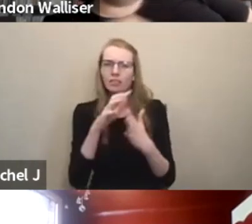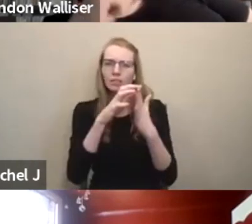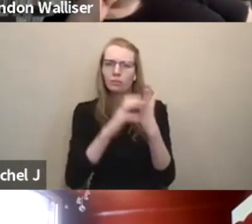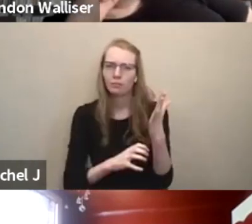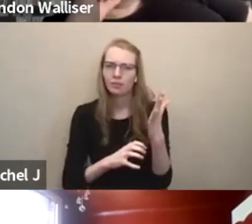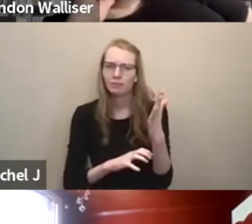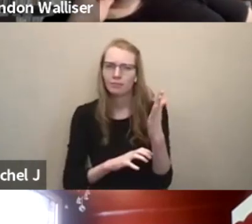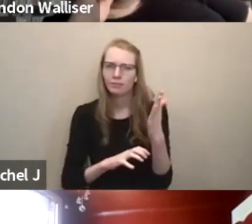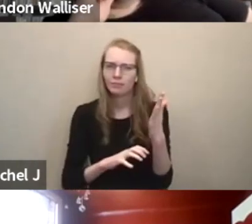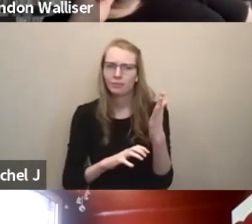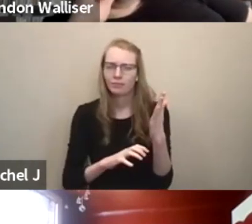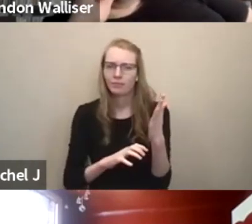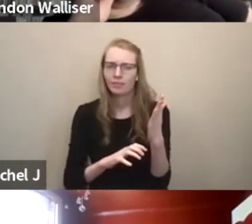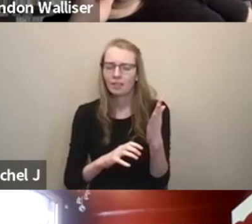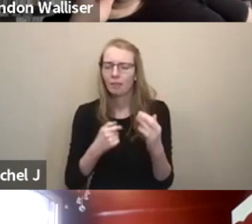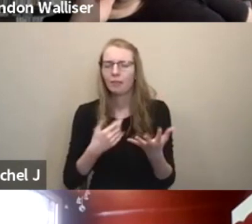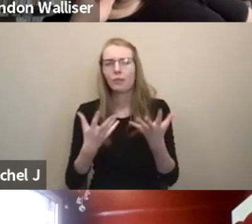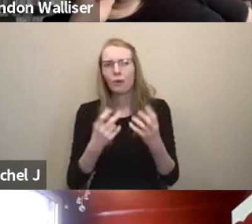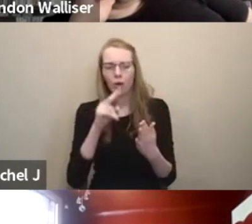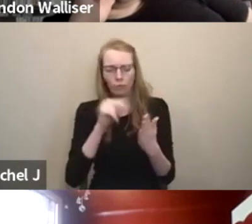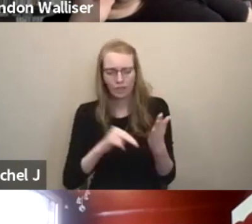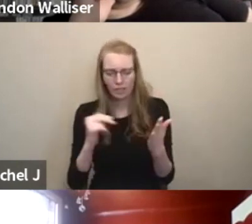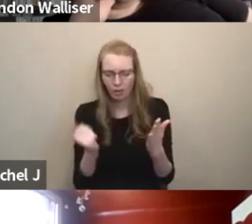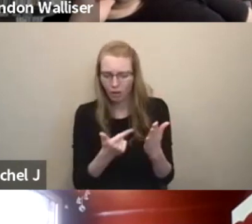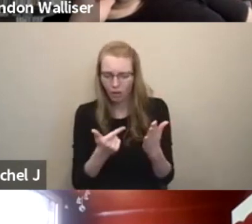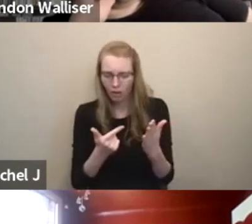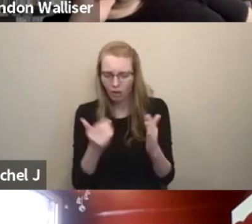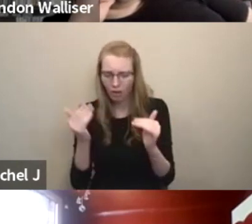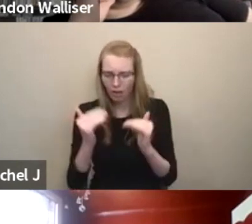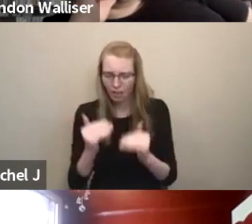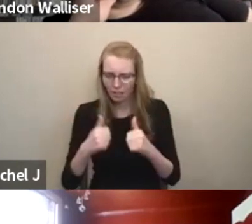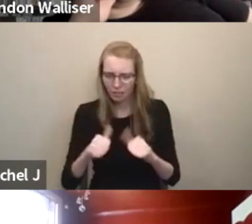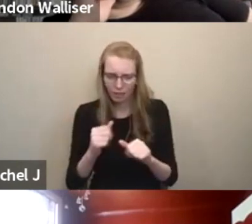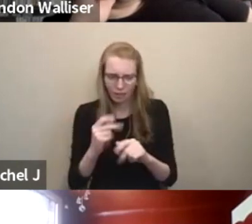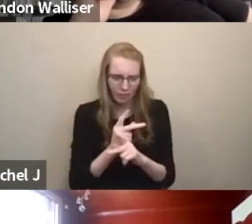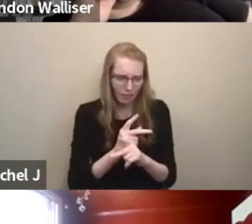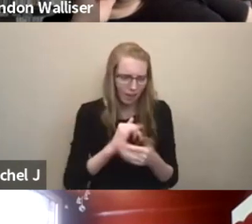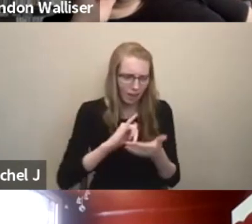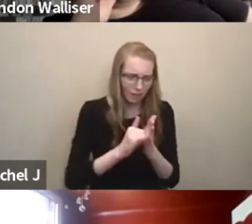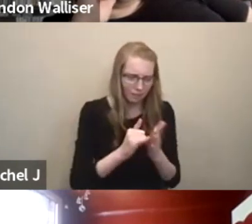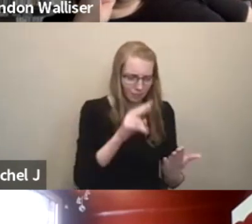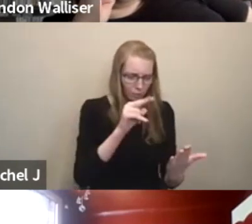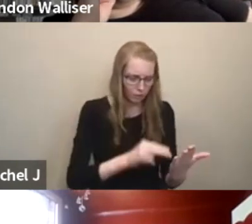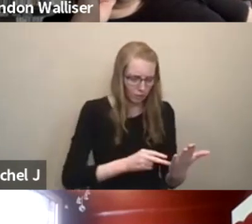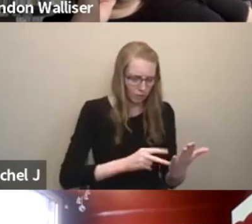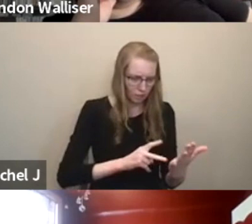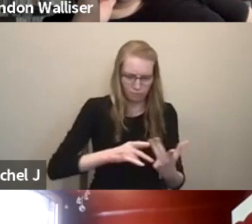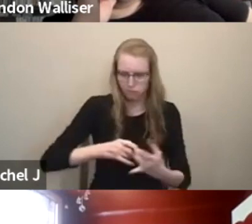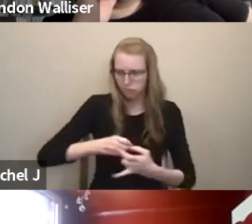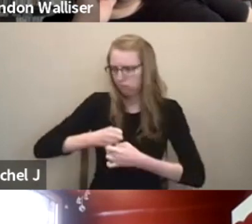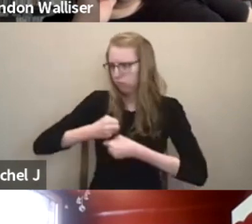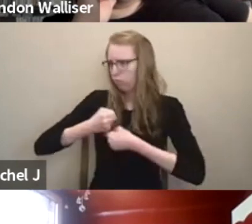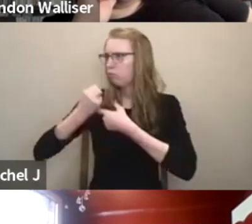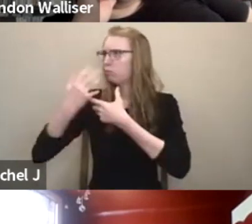the reason I want to read all the scripts and then I want to figure out how to communicate what I've read to the world is I'd like audiences to start